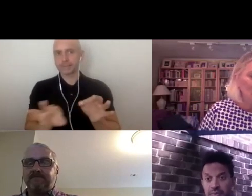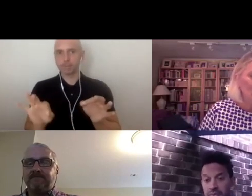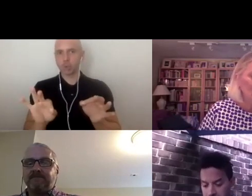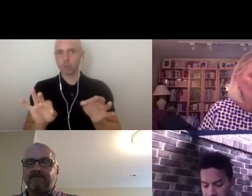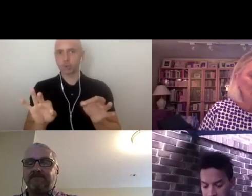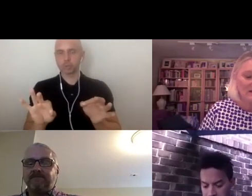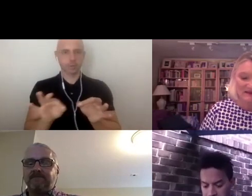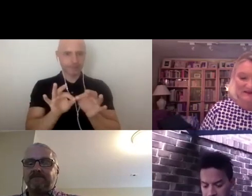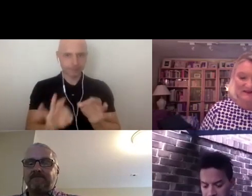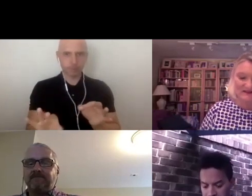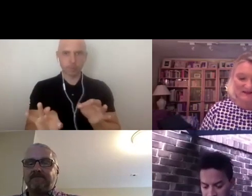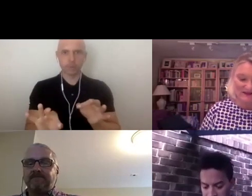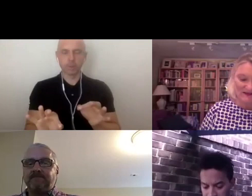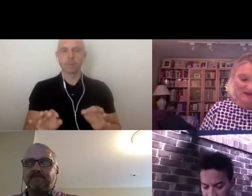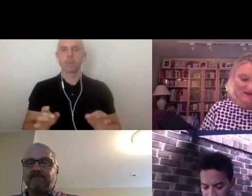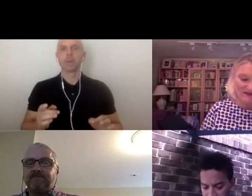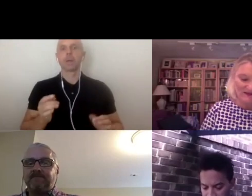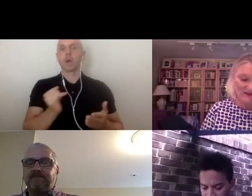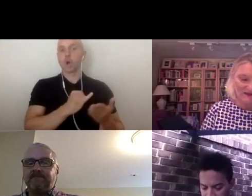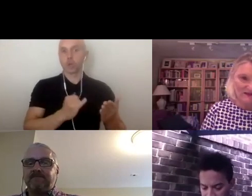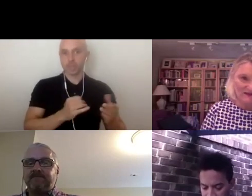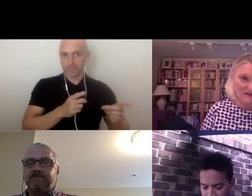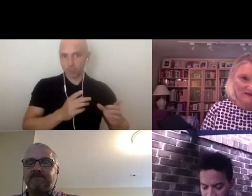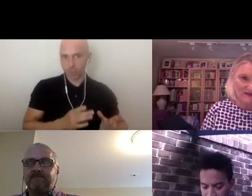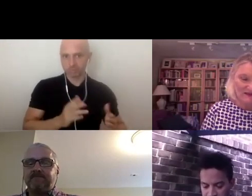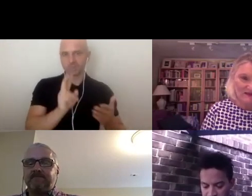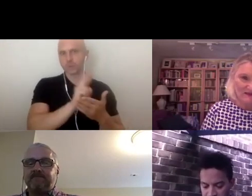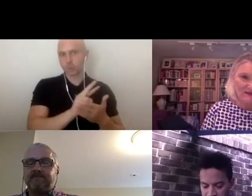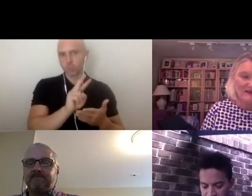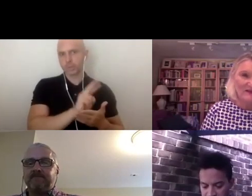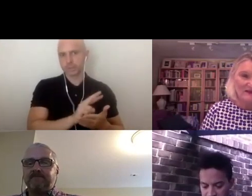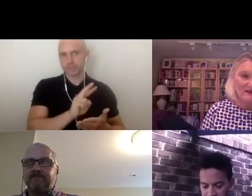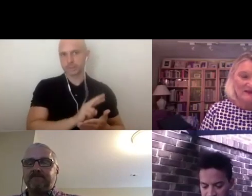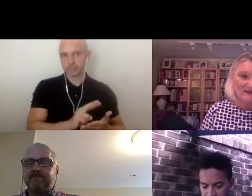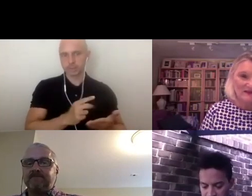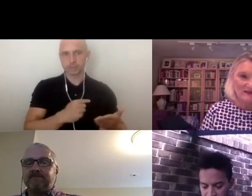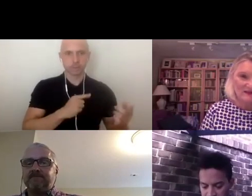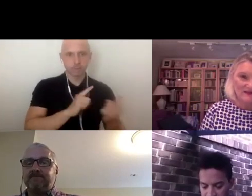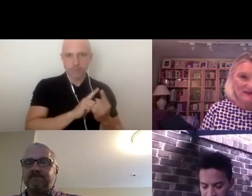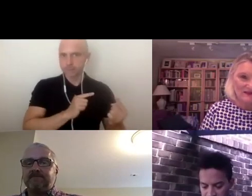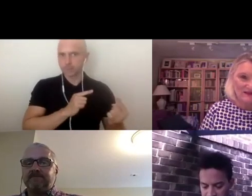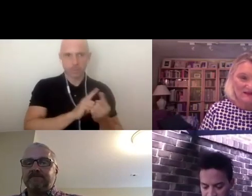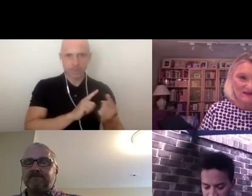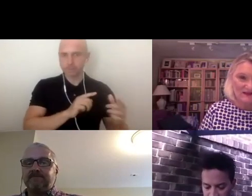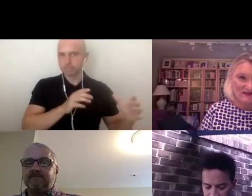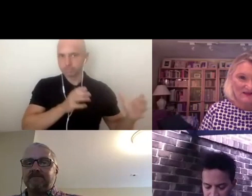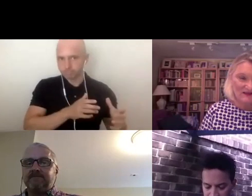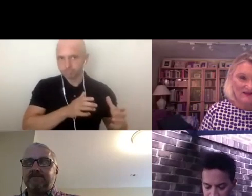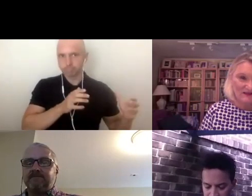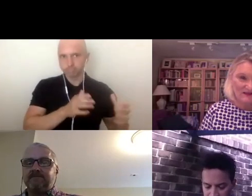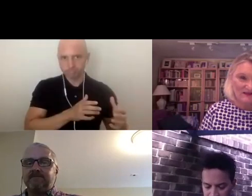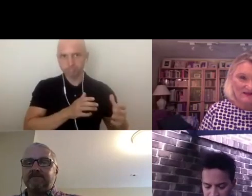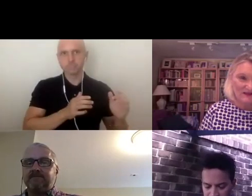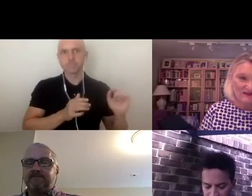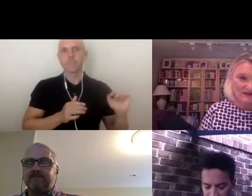companies in Toronto who have been meeting every sort of bi-weekly to talk through the COVID process. And for the majority